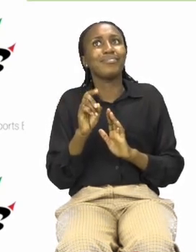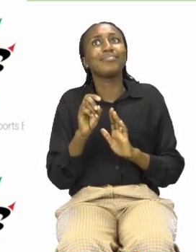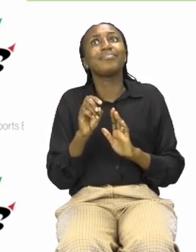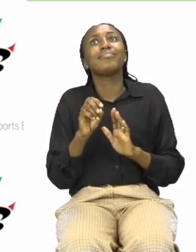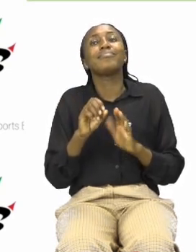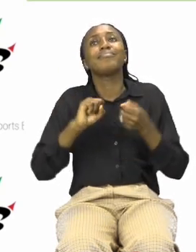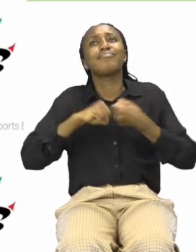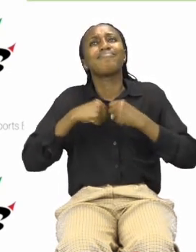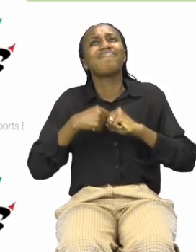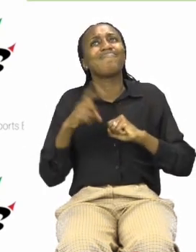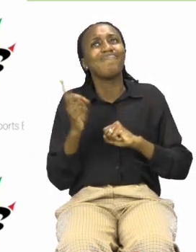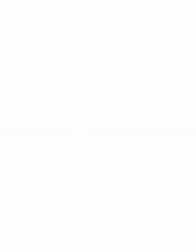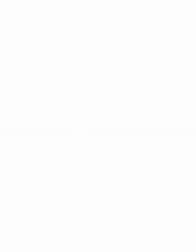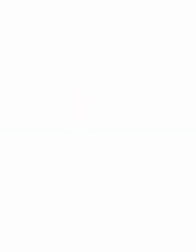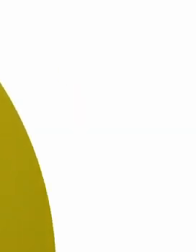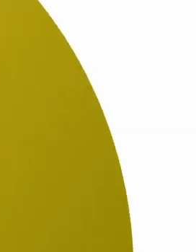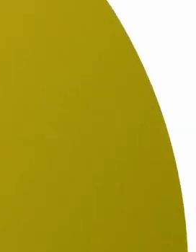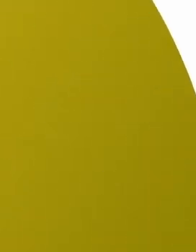is all about.